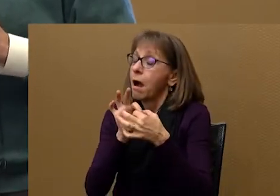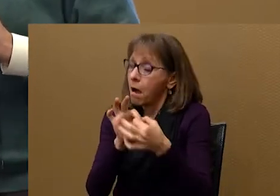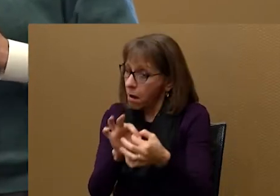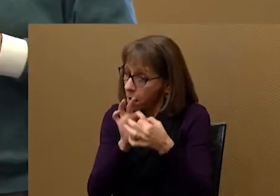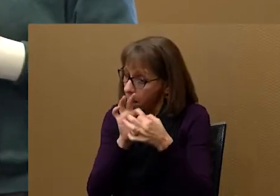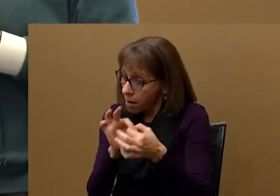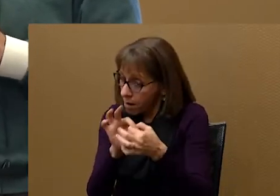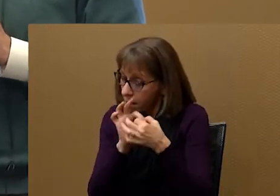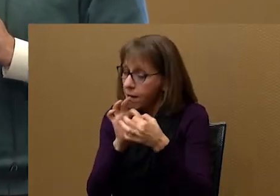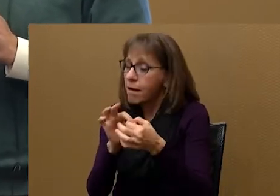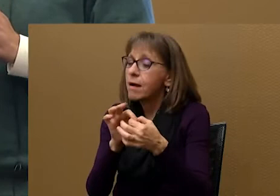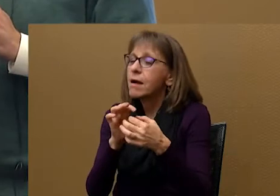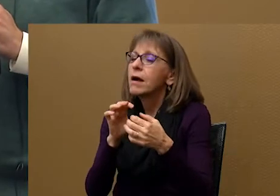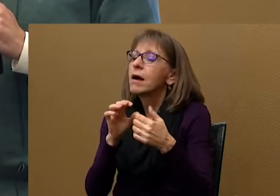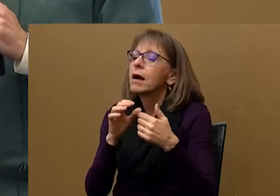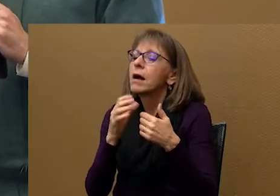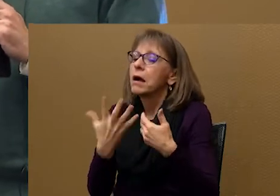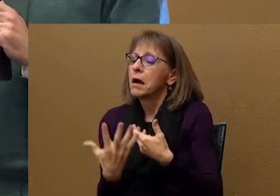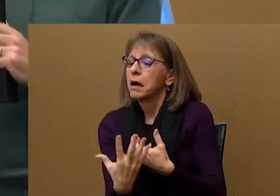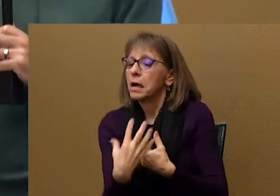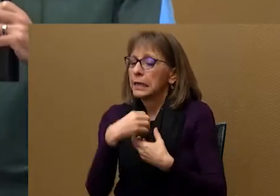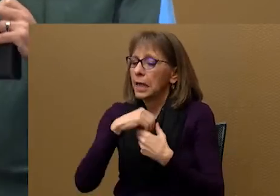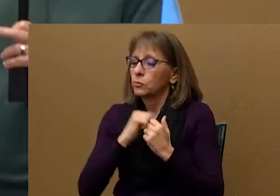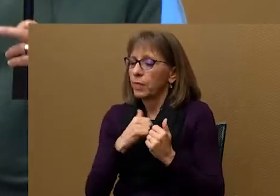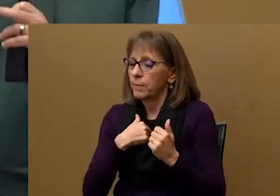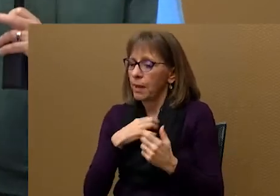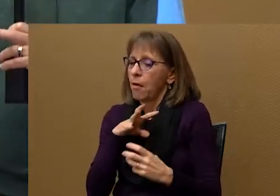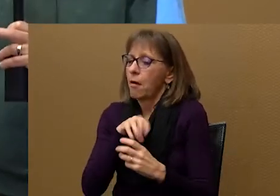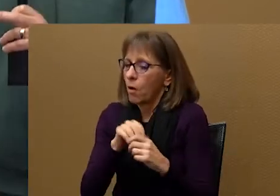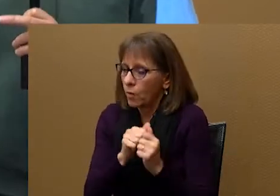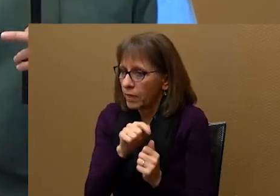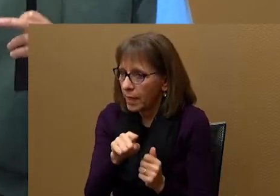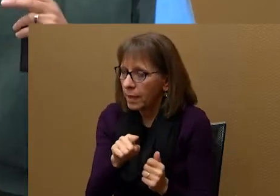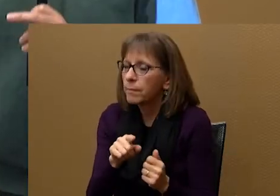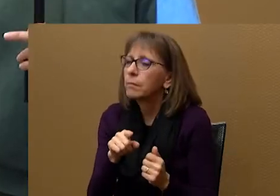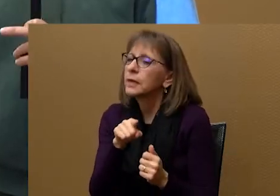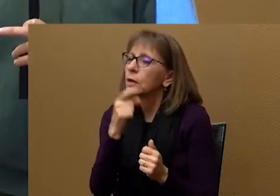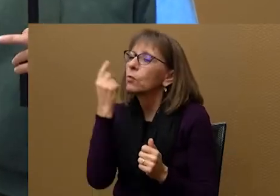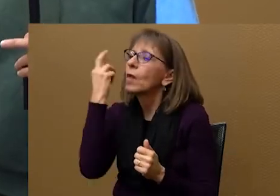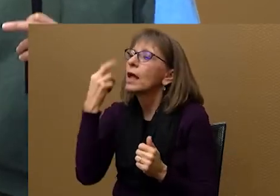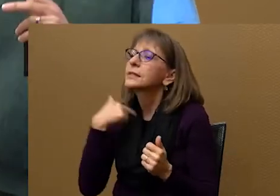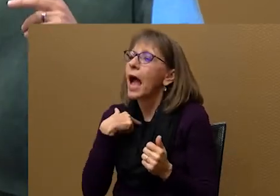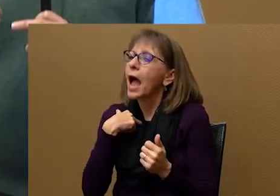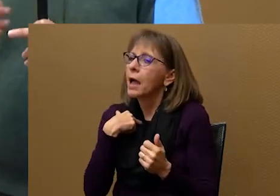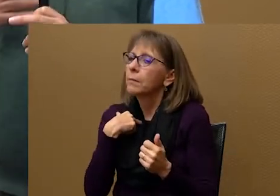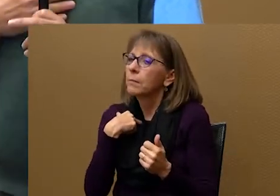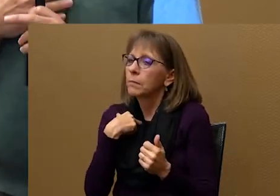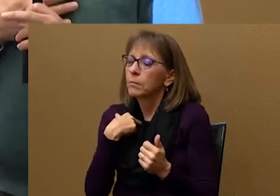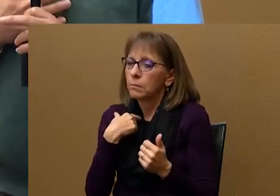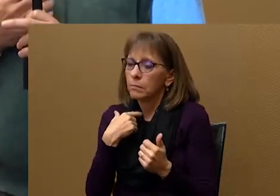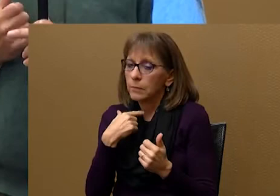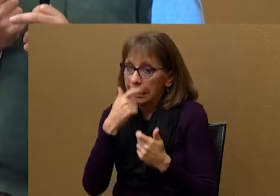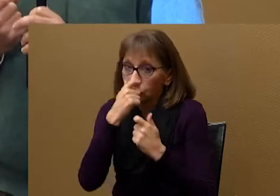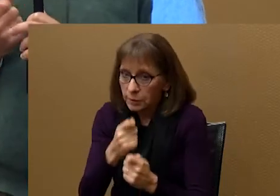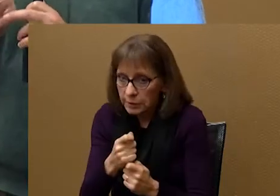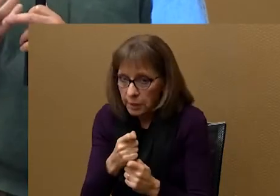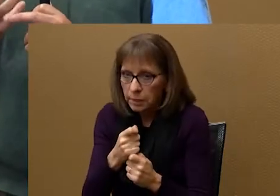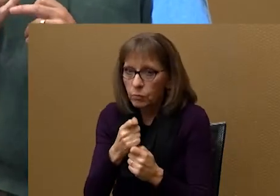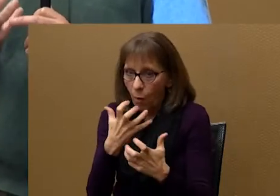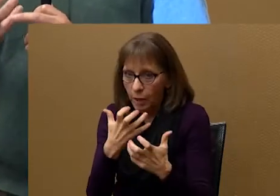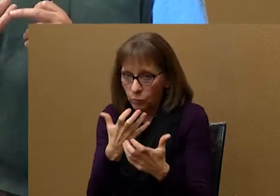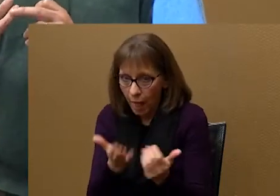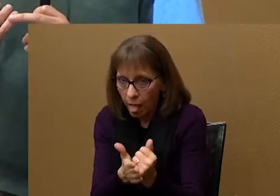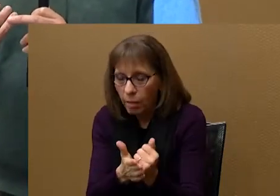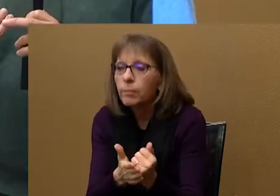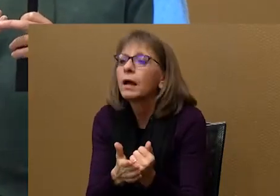affirming him as best I could to get our rapport going, to get him engaged with me, to get him to feel like I'm a person invested